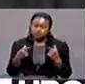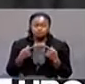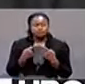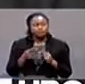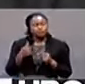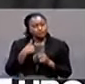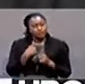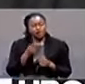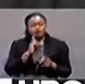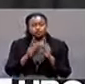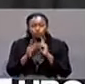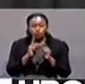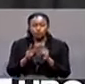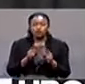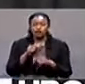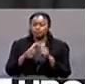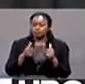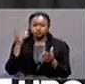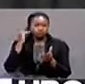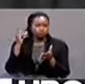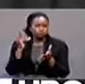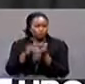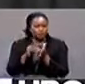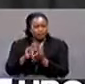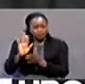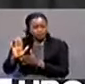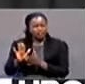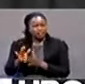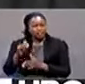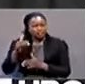about doctor's last days.